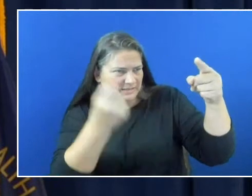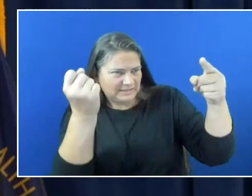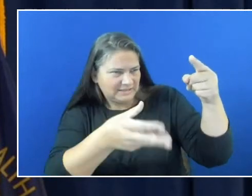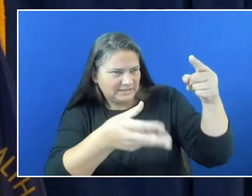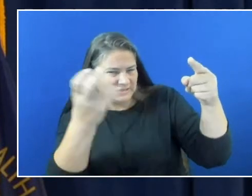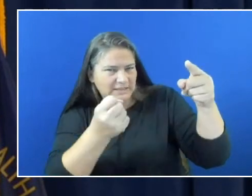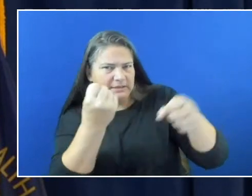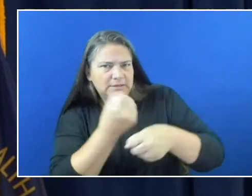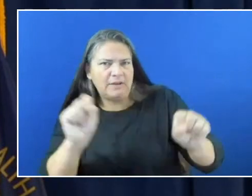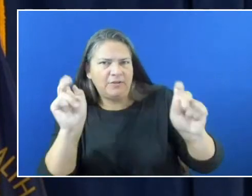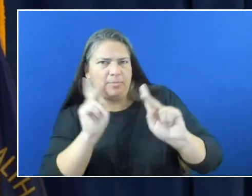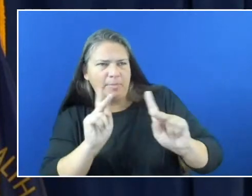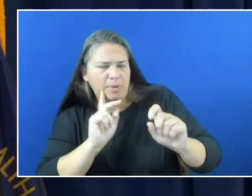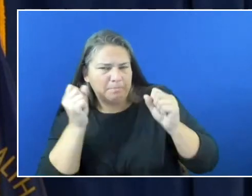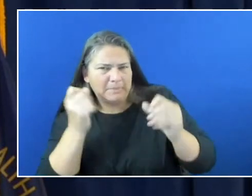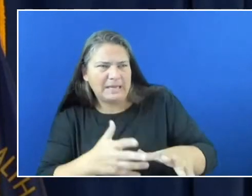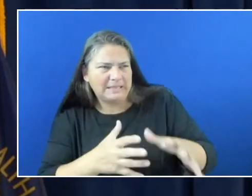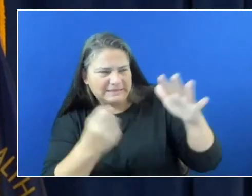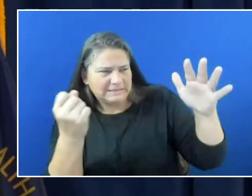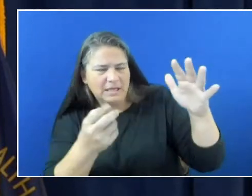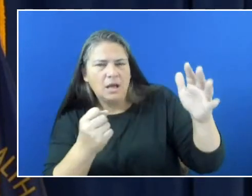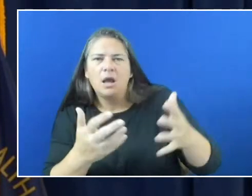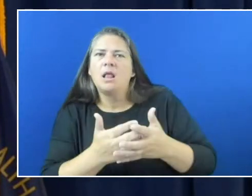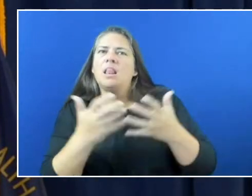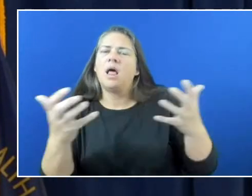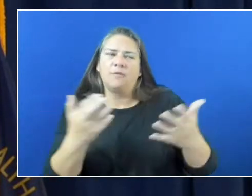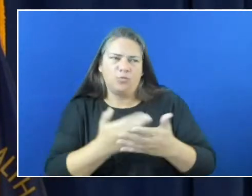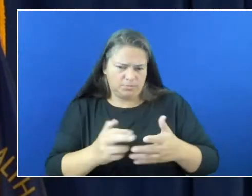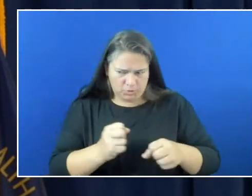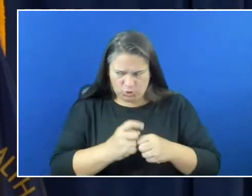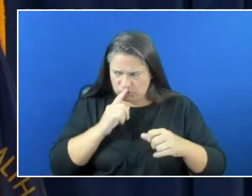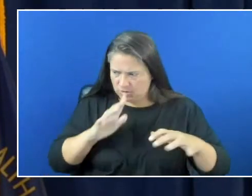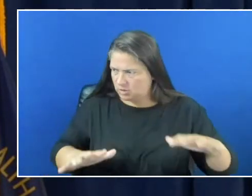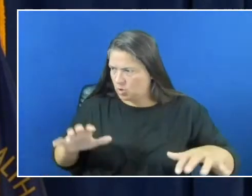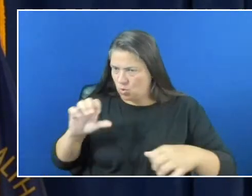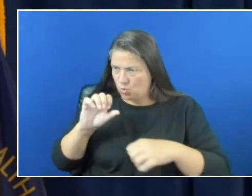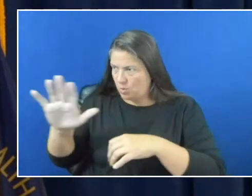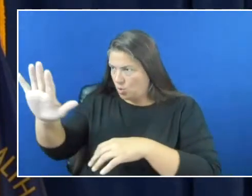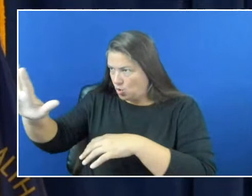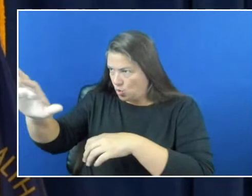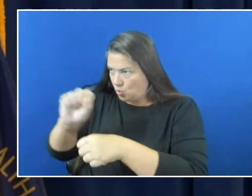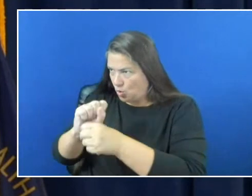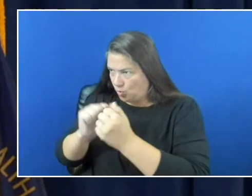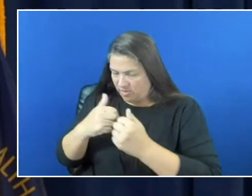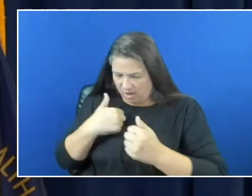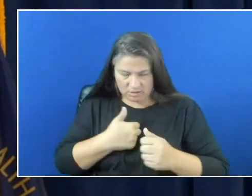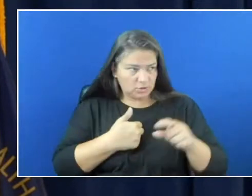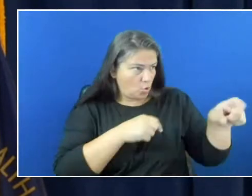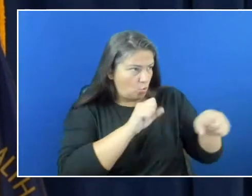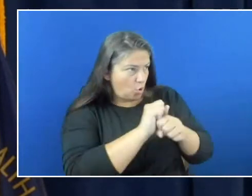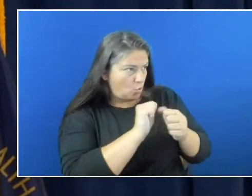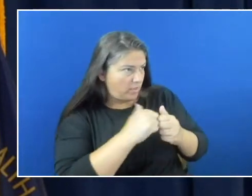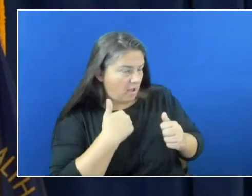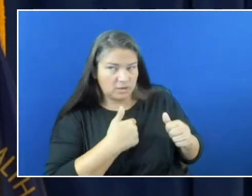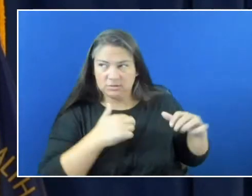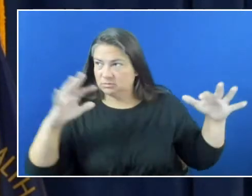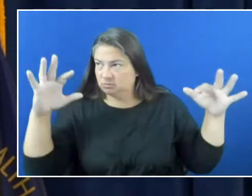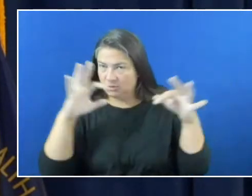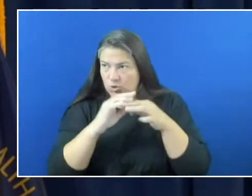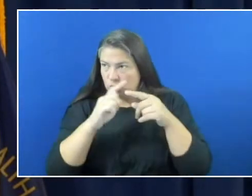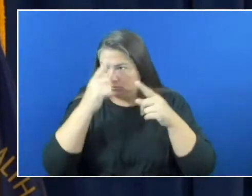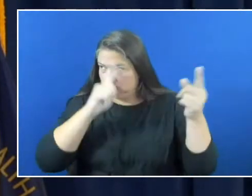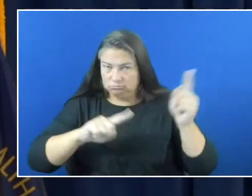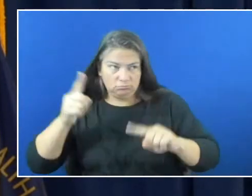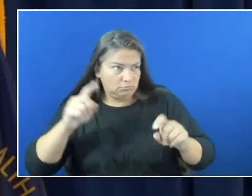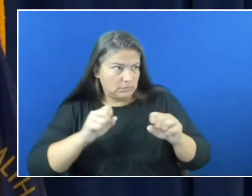marshaling a lot of resources in a lot of areas together at the same time. There's an economy of scale in the regions that you're in, and your ability to make